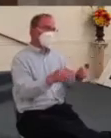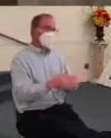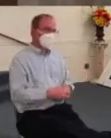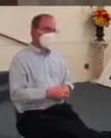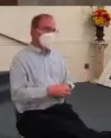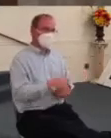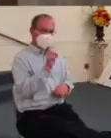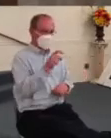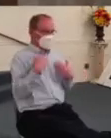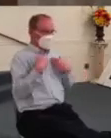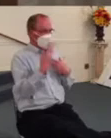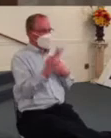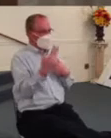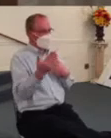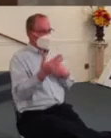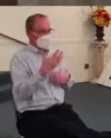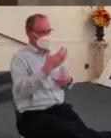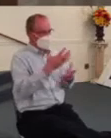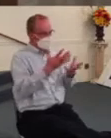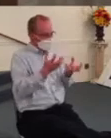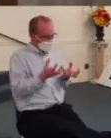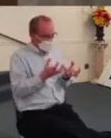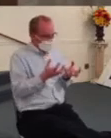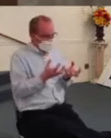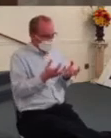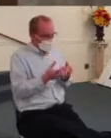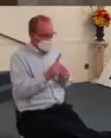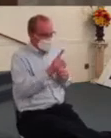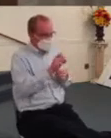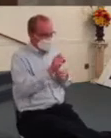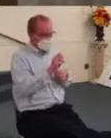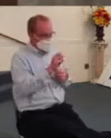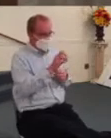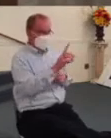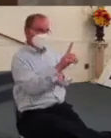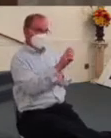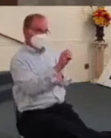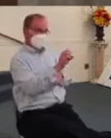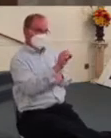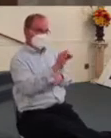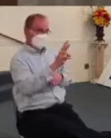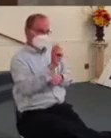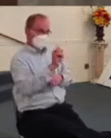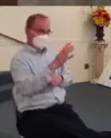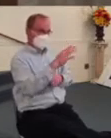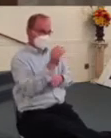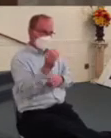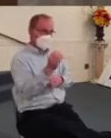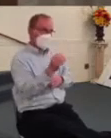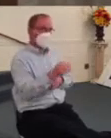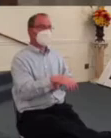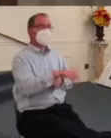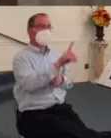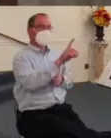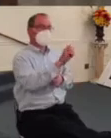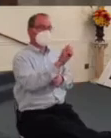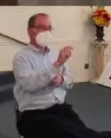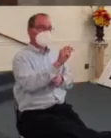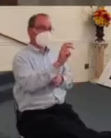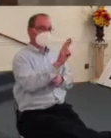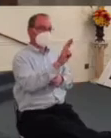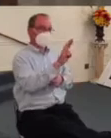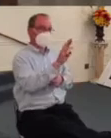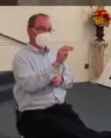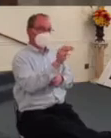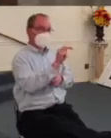desire and determination. And she had both. Now, if you think about it for just a minute, this is